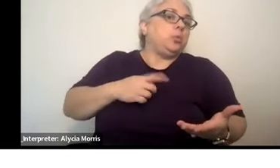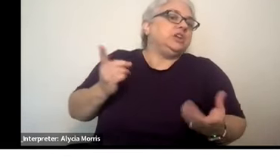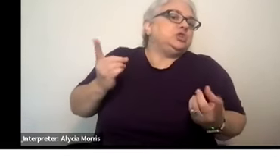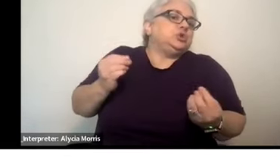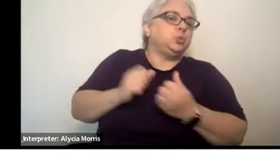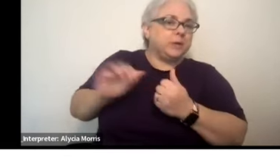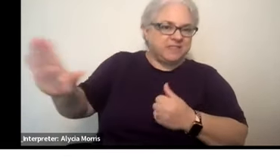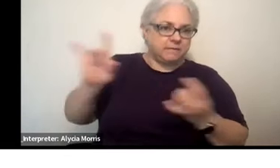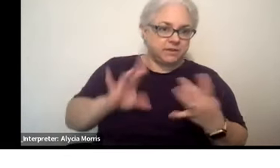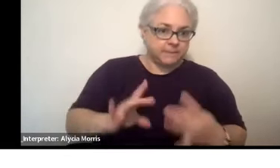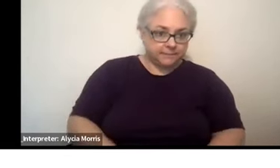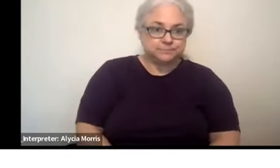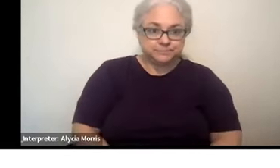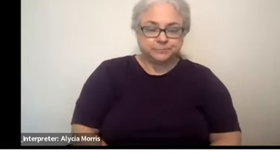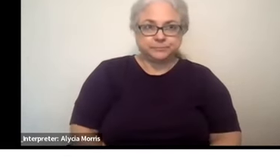Next slide.